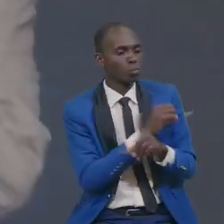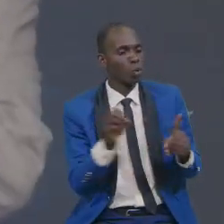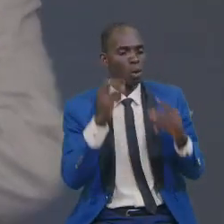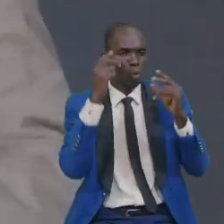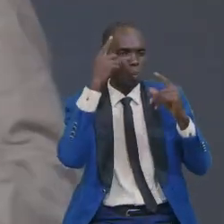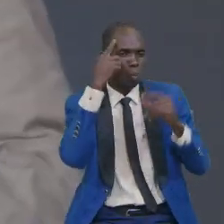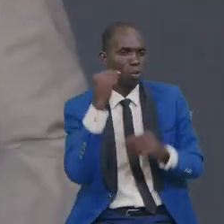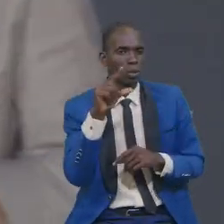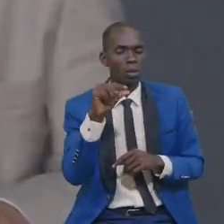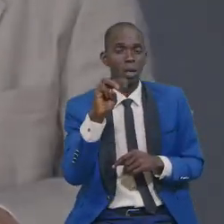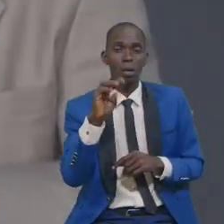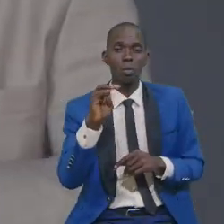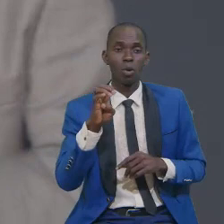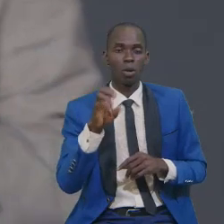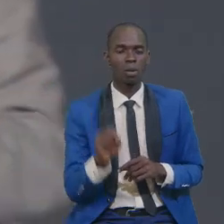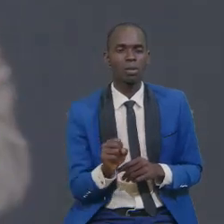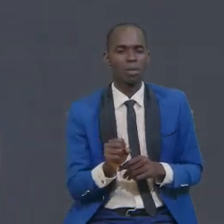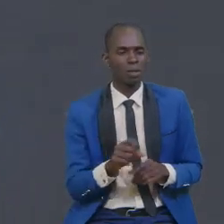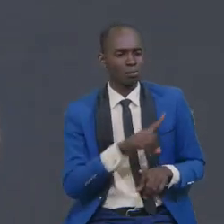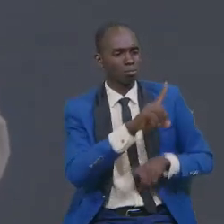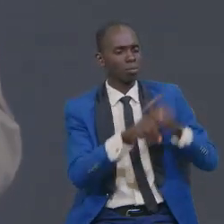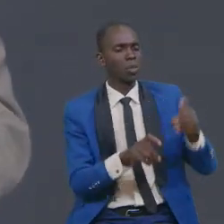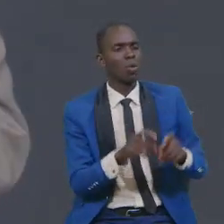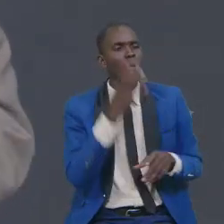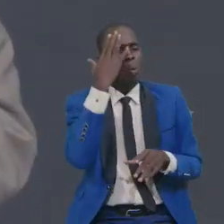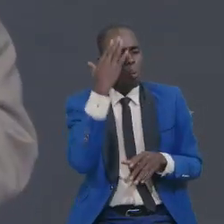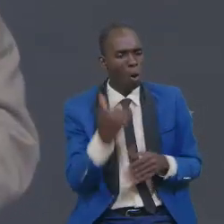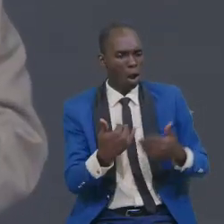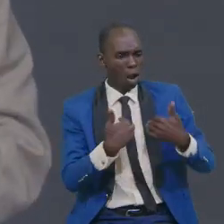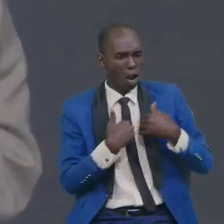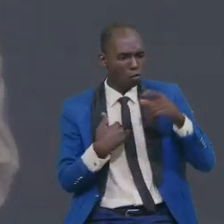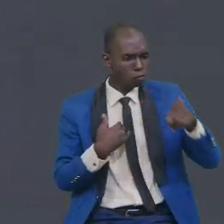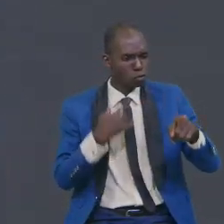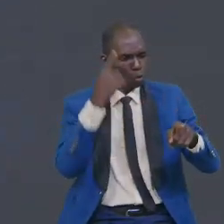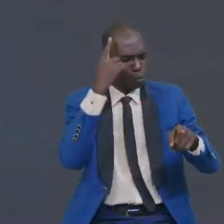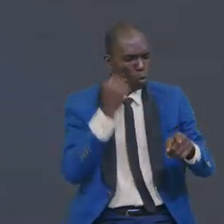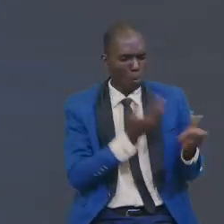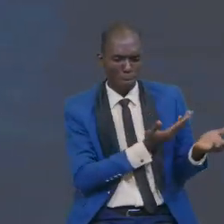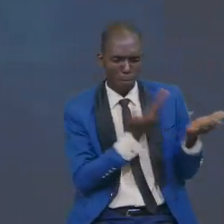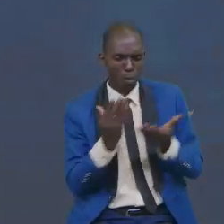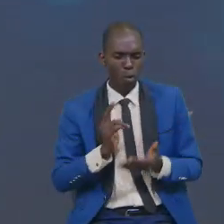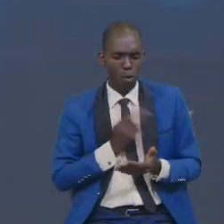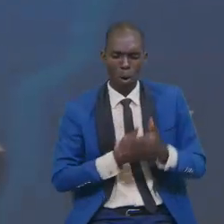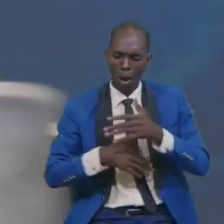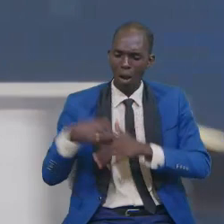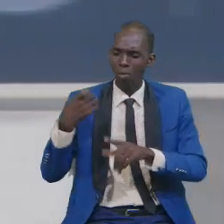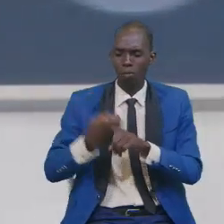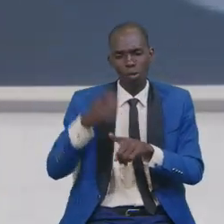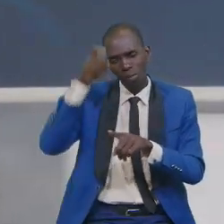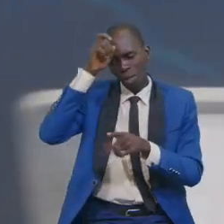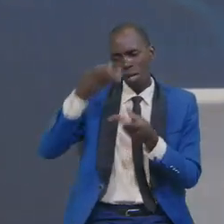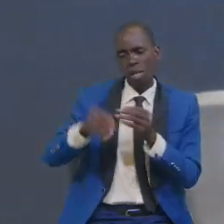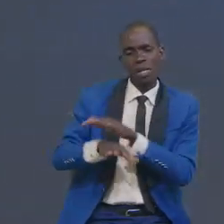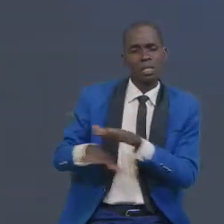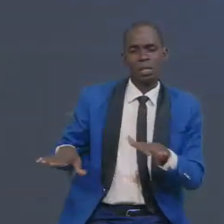wherefore and he brought us up out of Egypt to die you'll be thinking